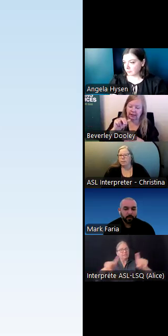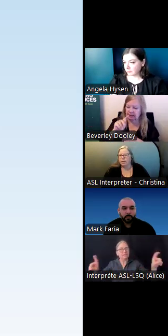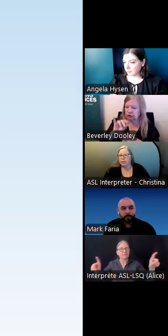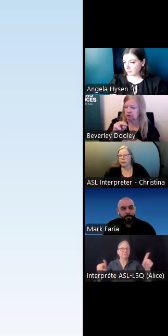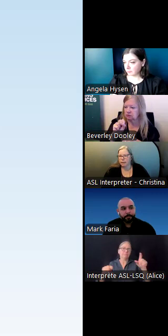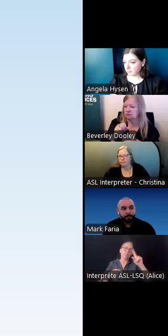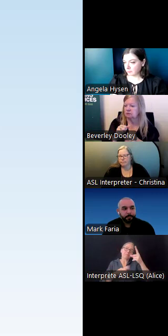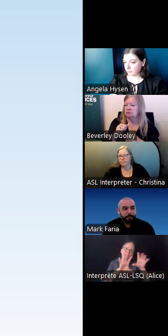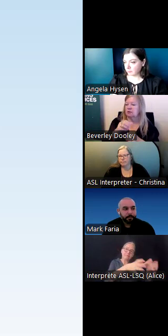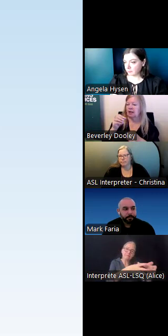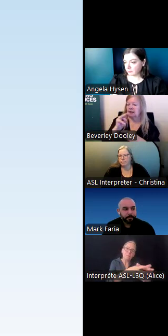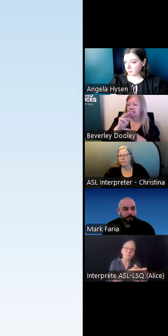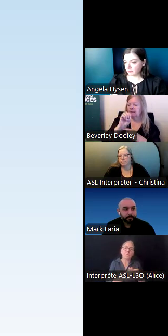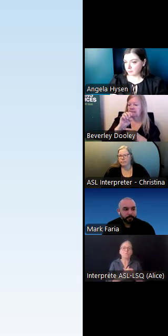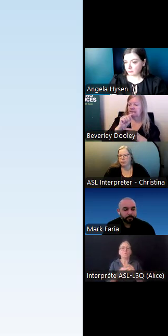Nations,